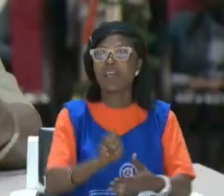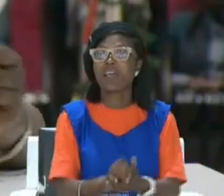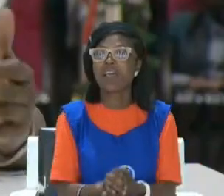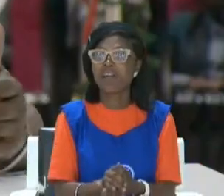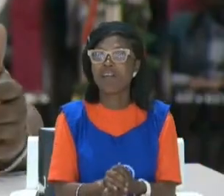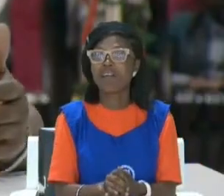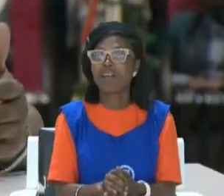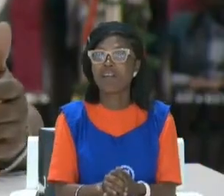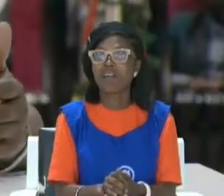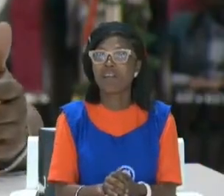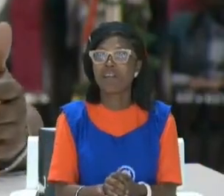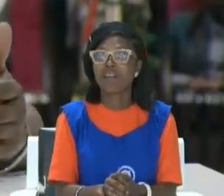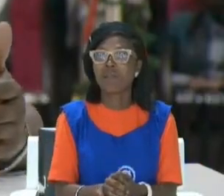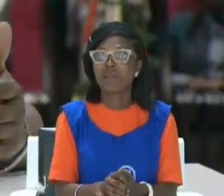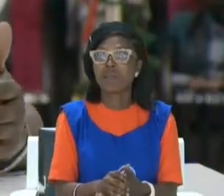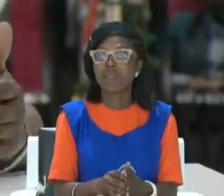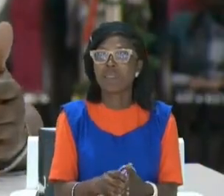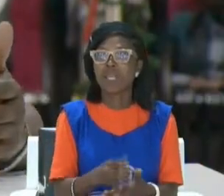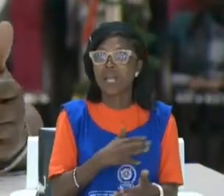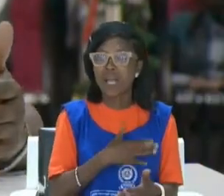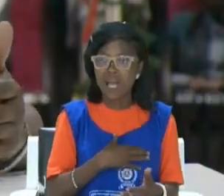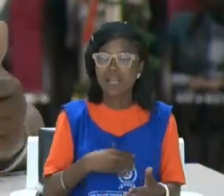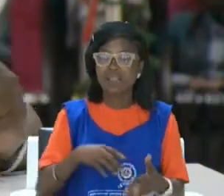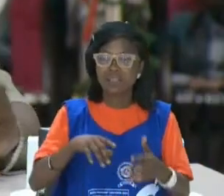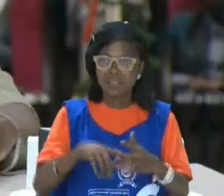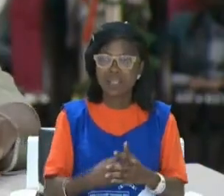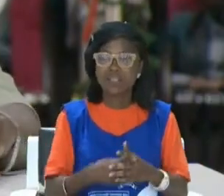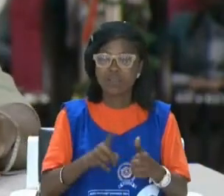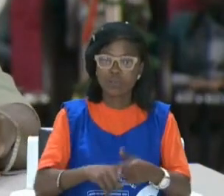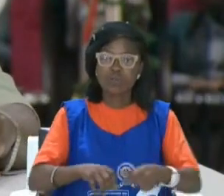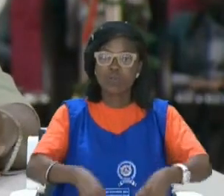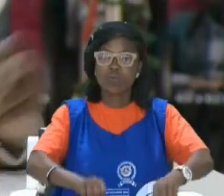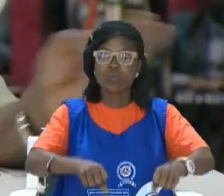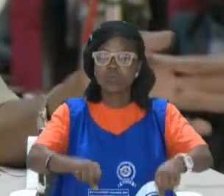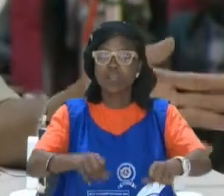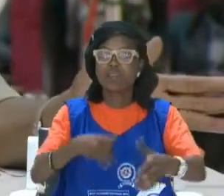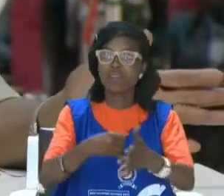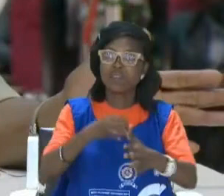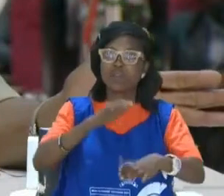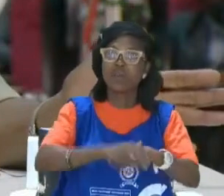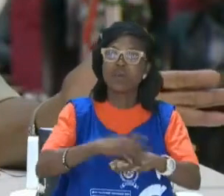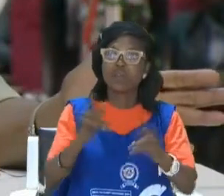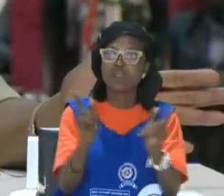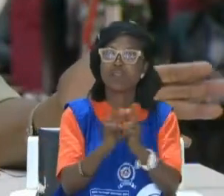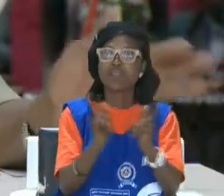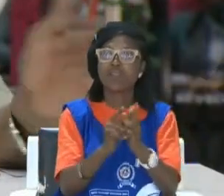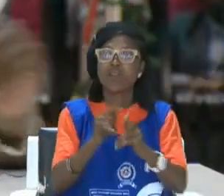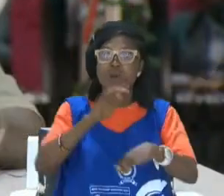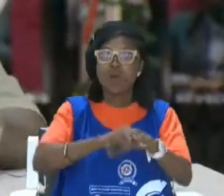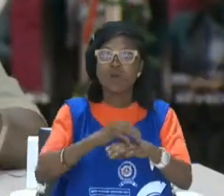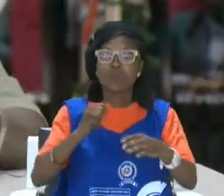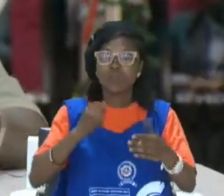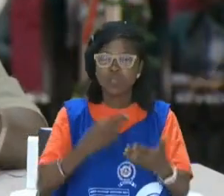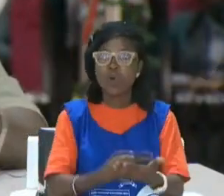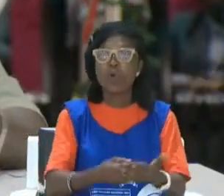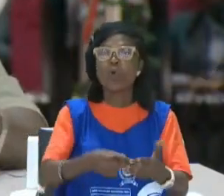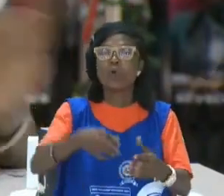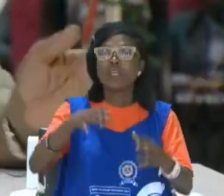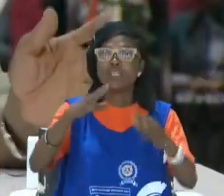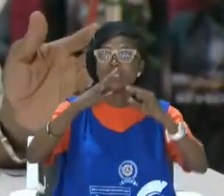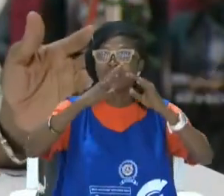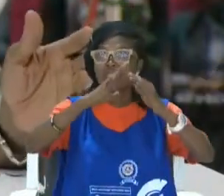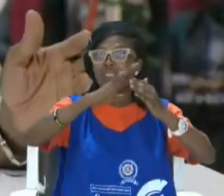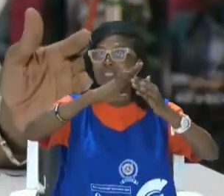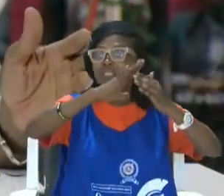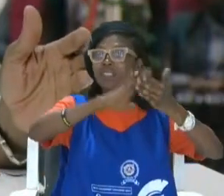and began to operate on the campground, on the holy city of God. He